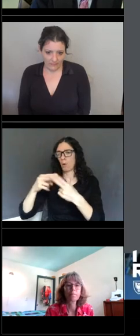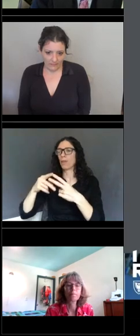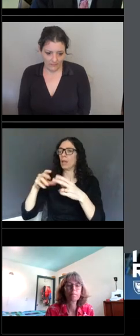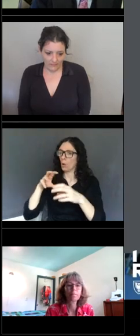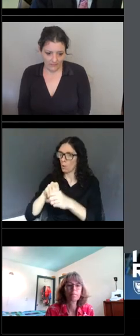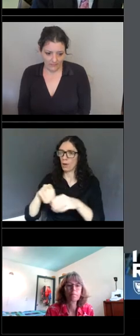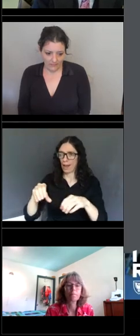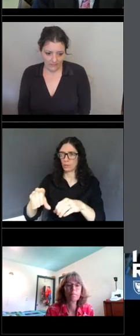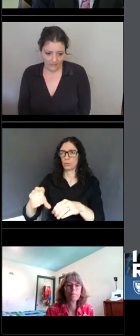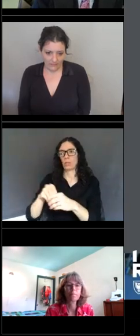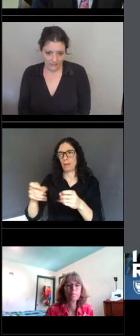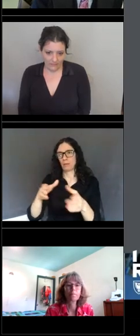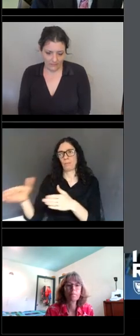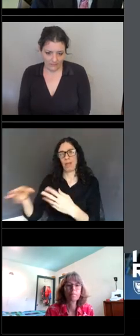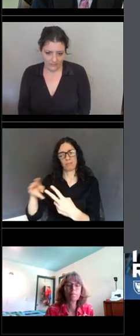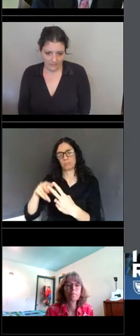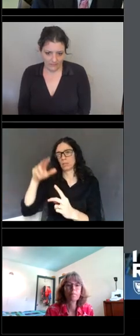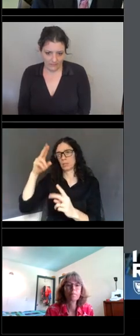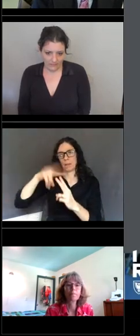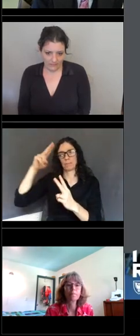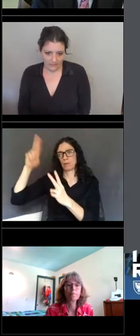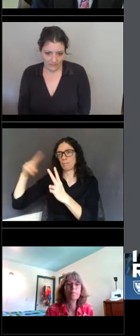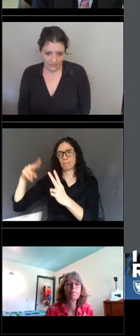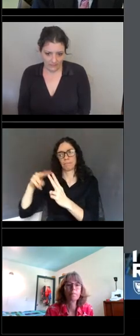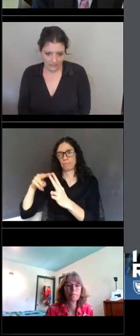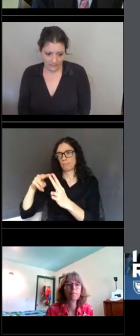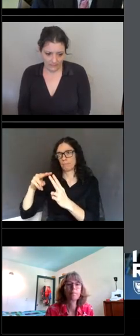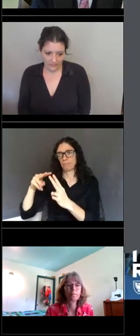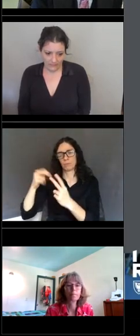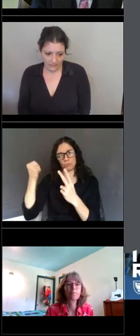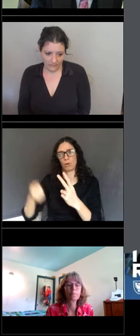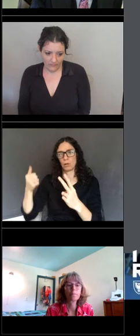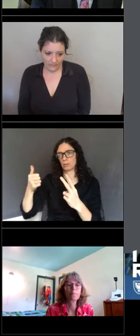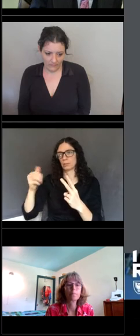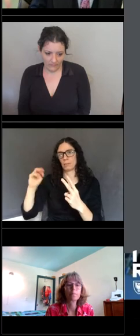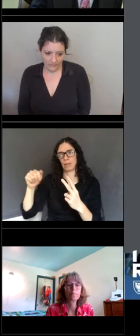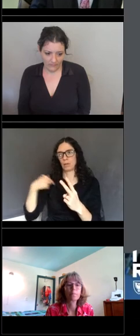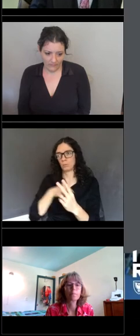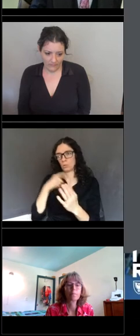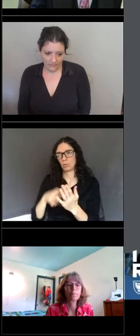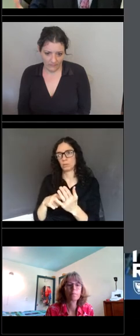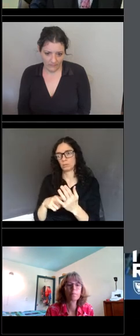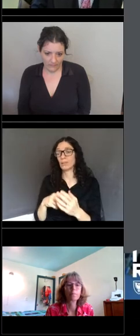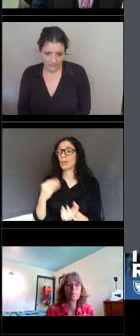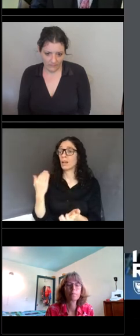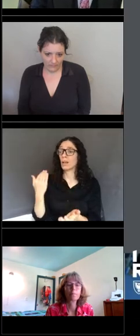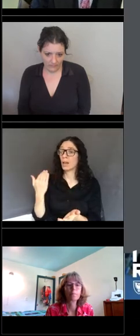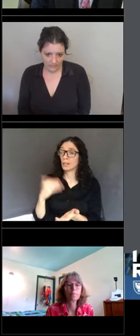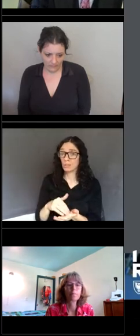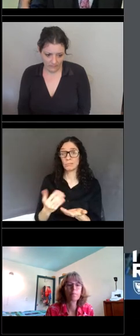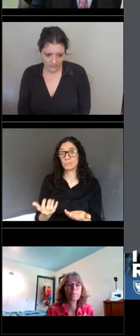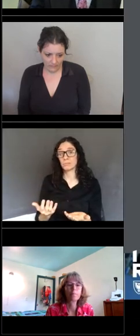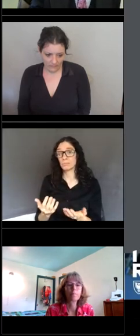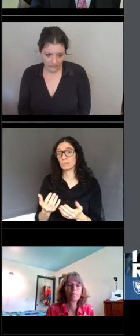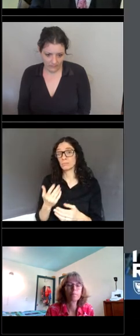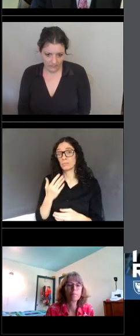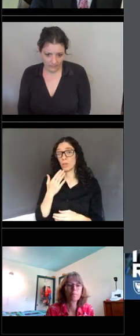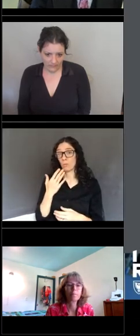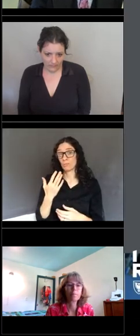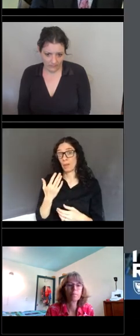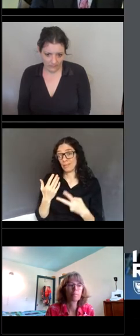they were the two our two strongest MPAs that we noticed. And again, you know, we're talking